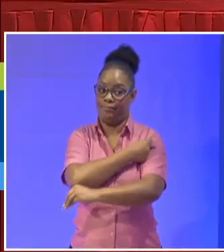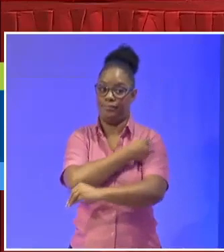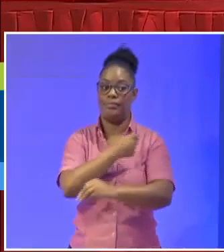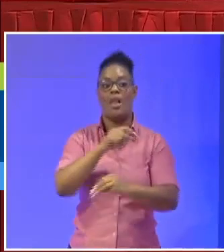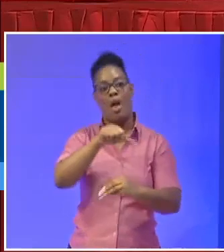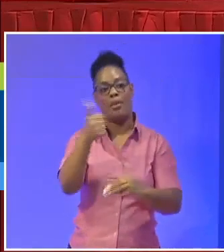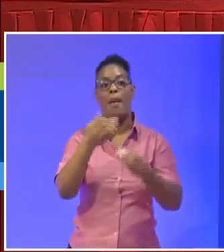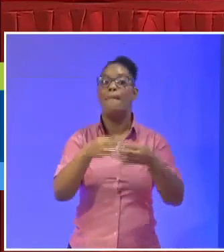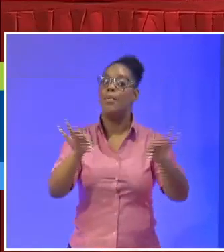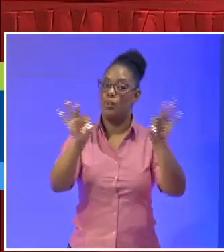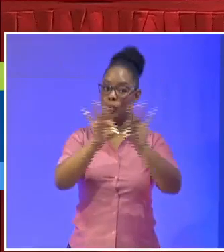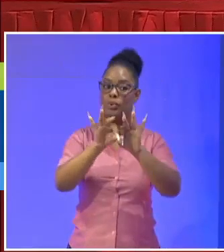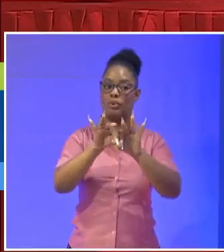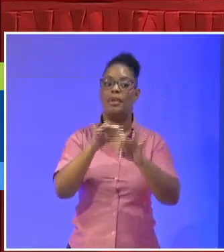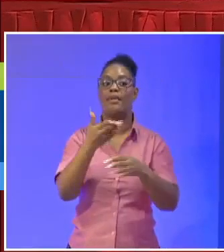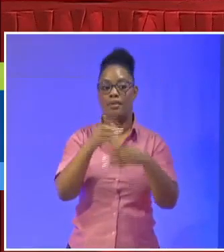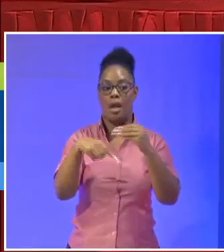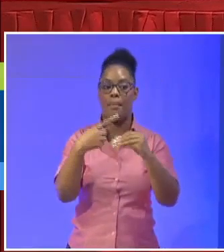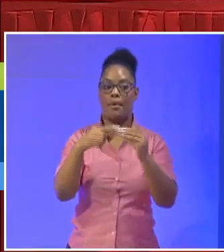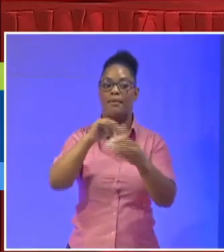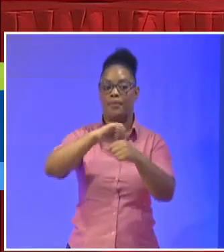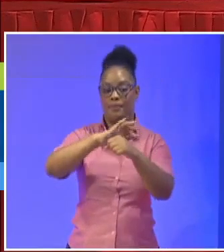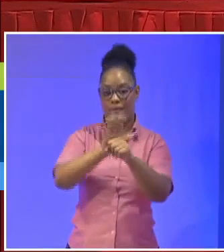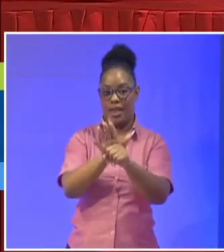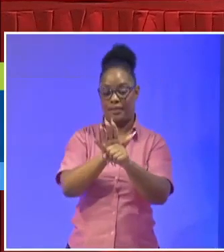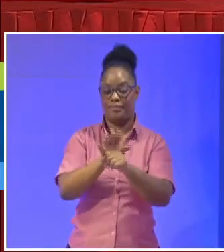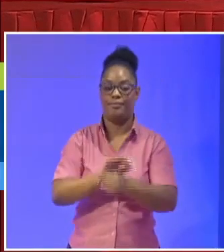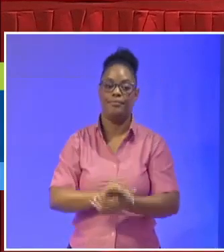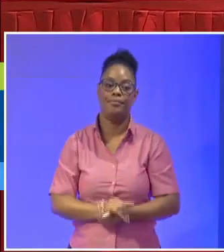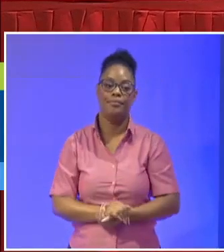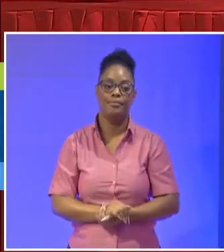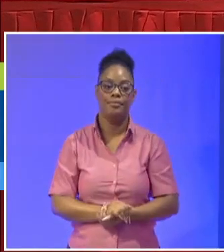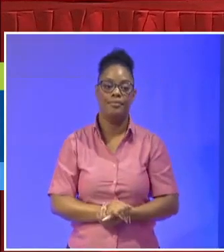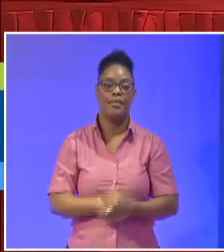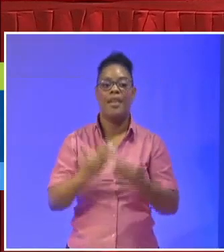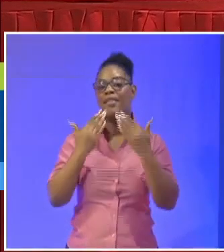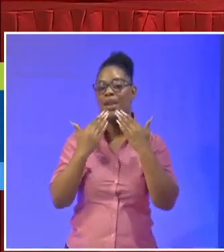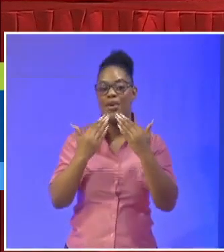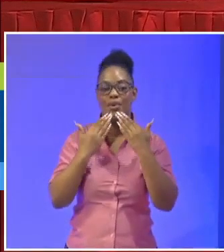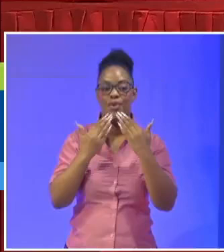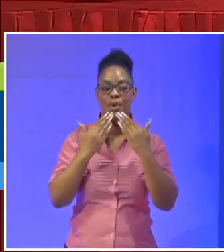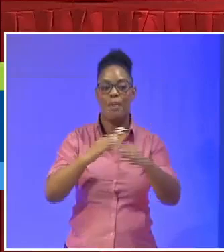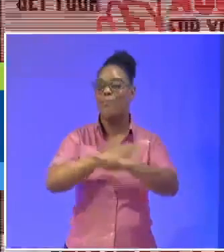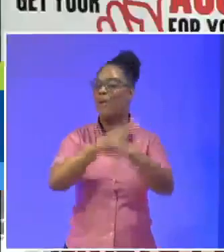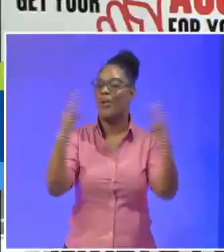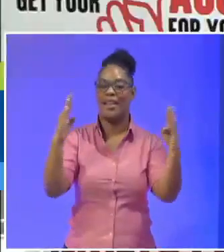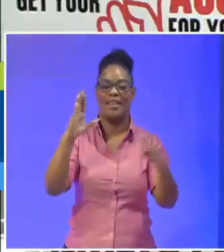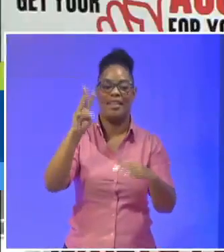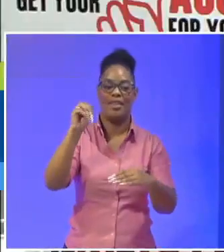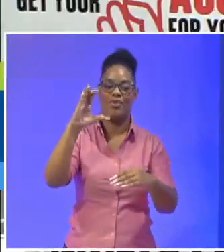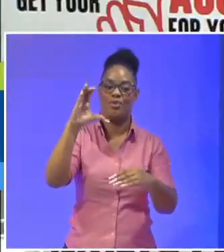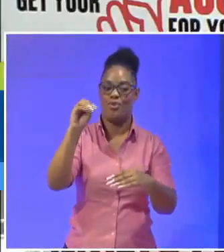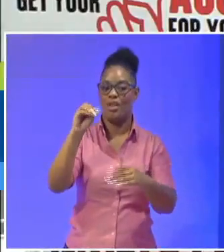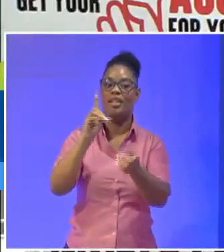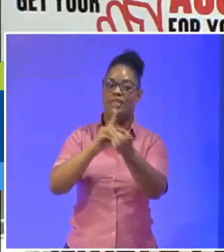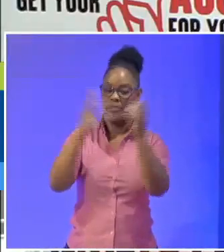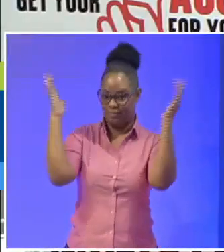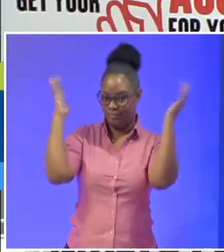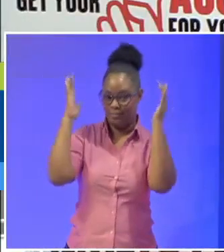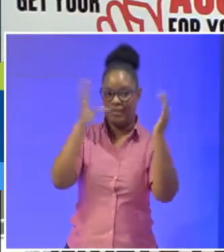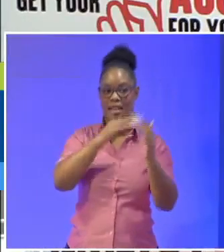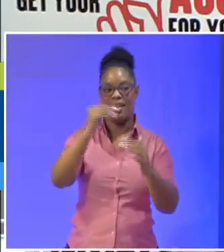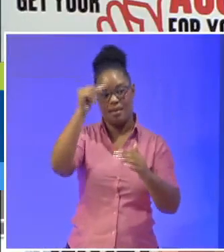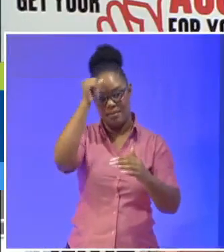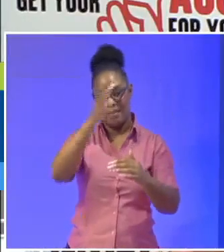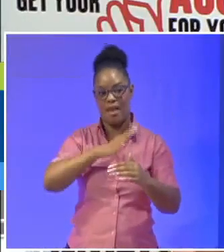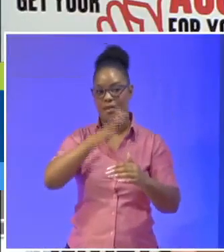concerning the COVID-19 campaign. Thank you very much, Al. Good morning to the CMO, Dr. Hinds, ladies and gentlemen of the media, and the viewing